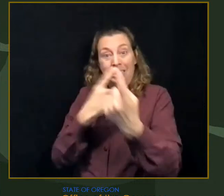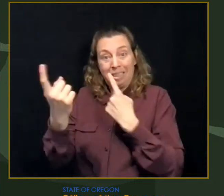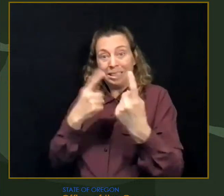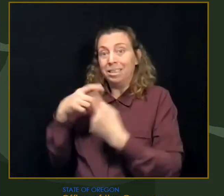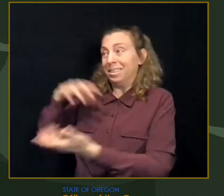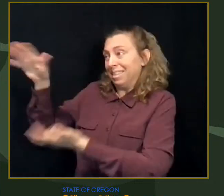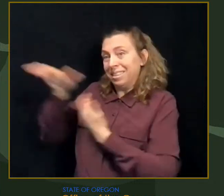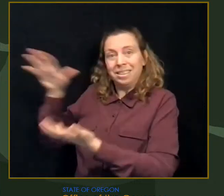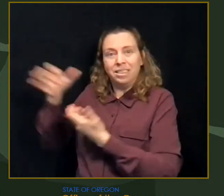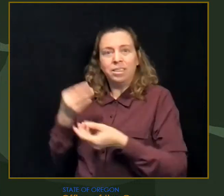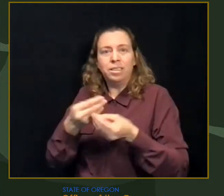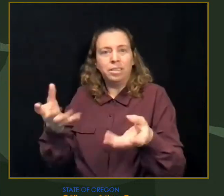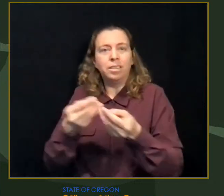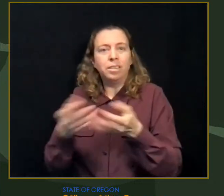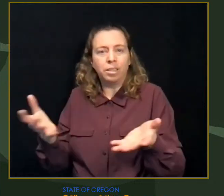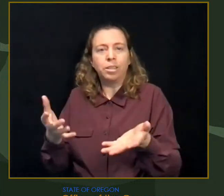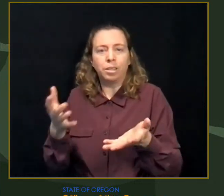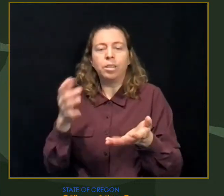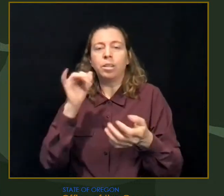few more of those details.